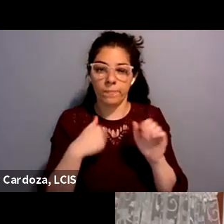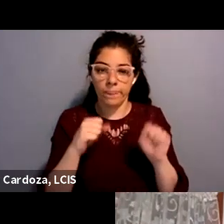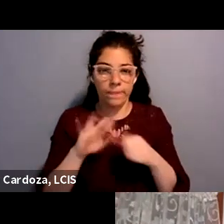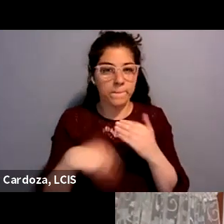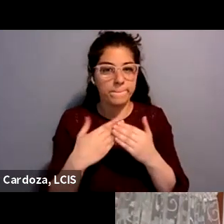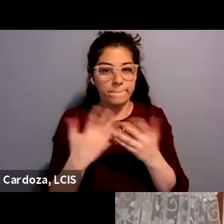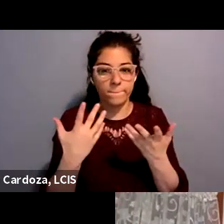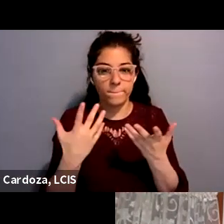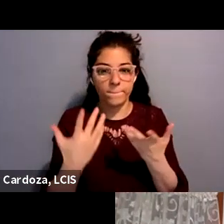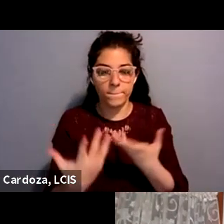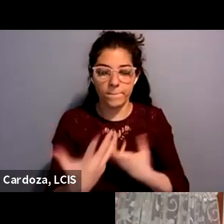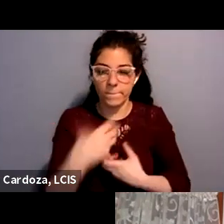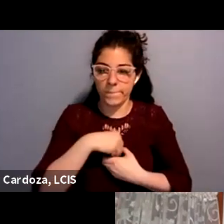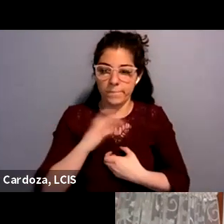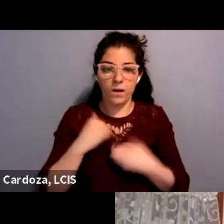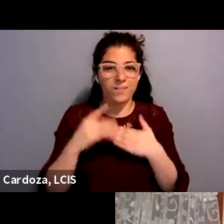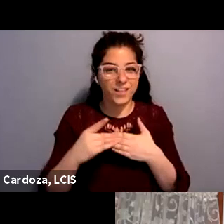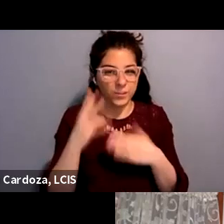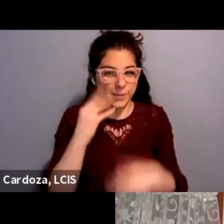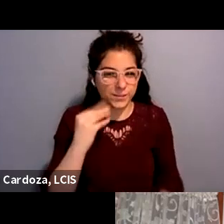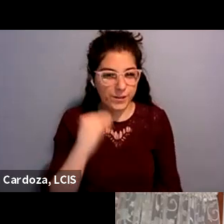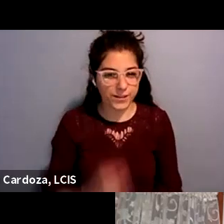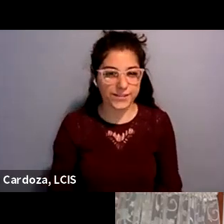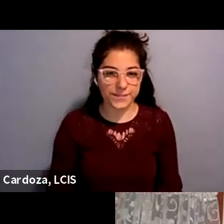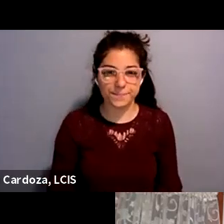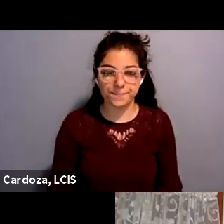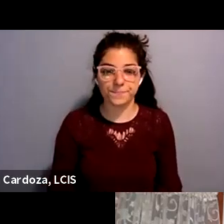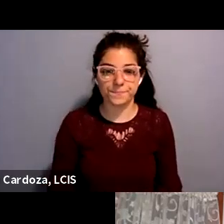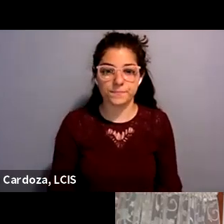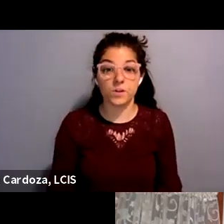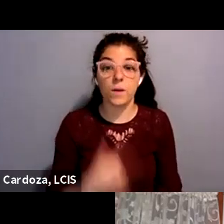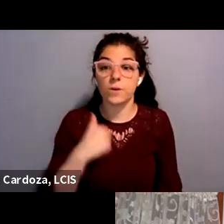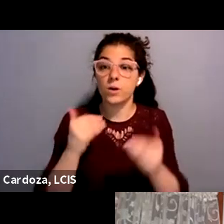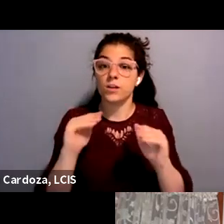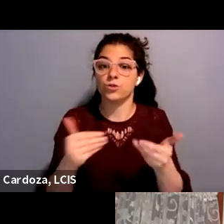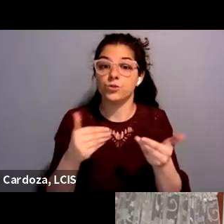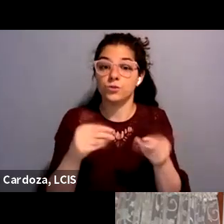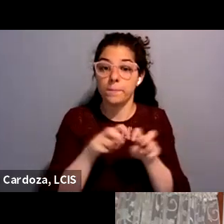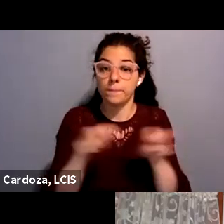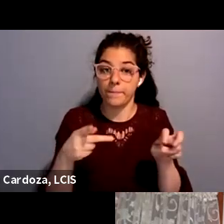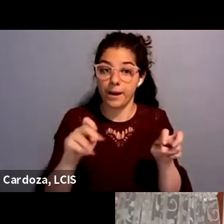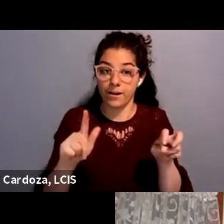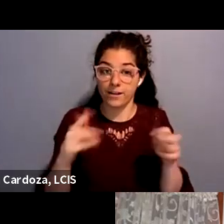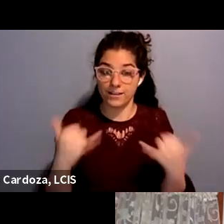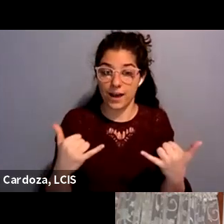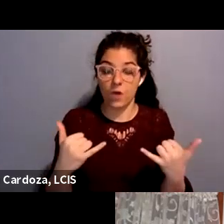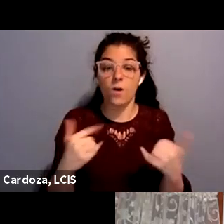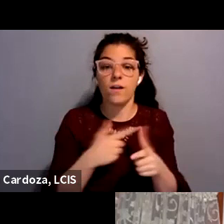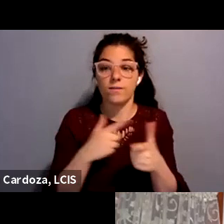adapt in our own leadership experience. So I'm going to introduce the panelists now, and then